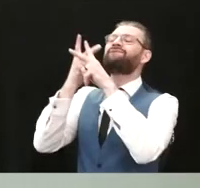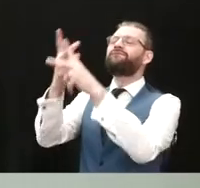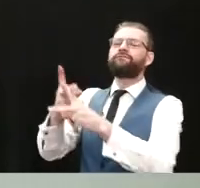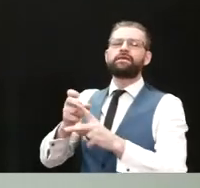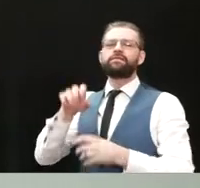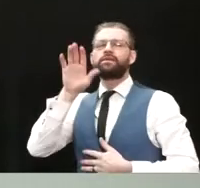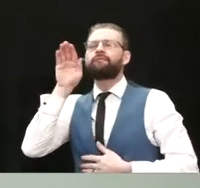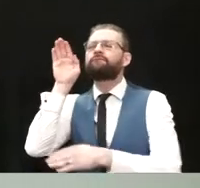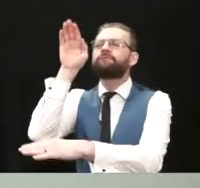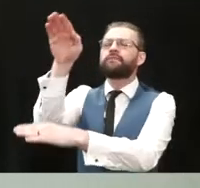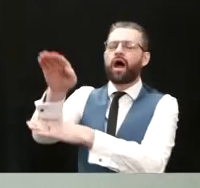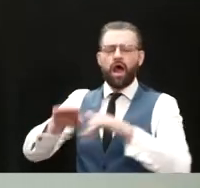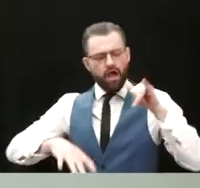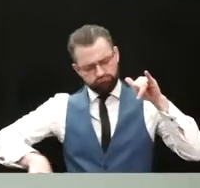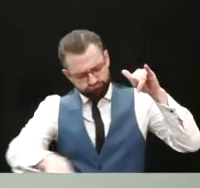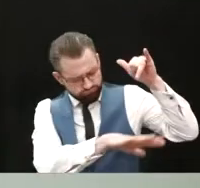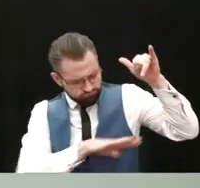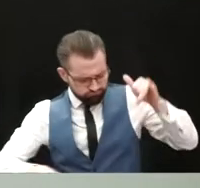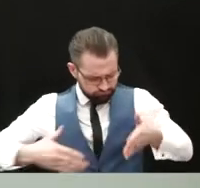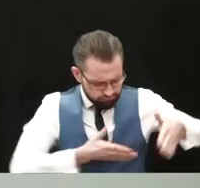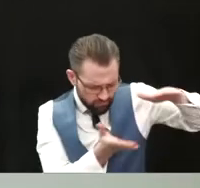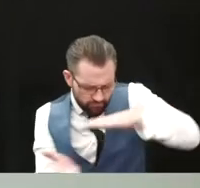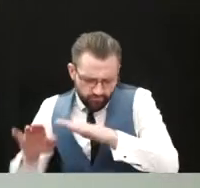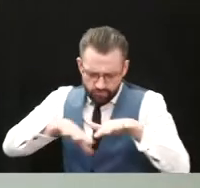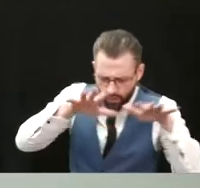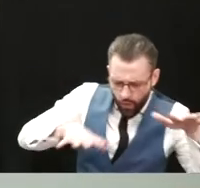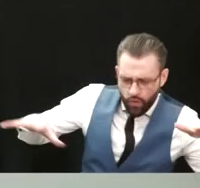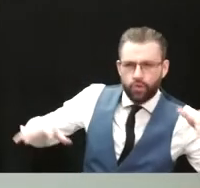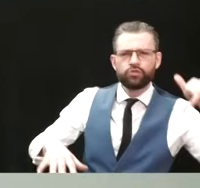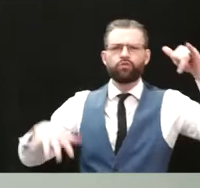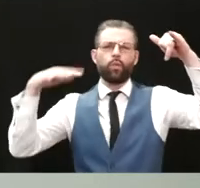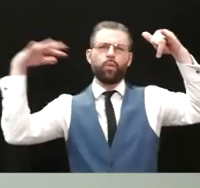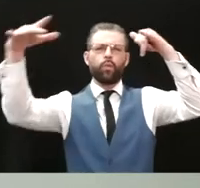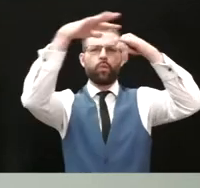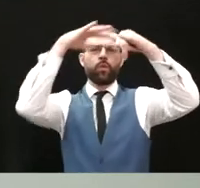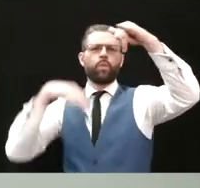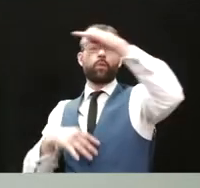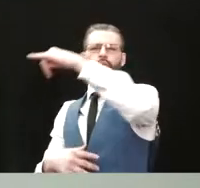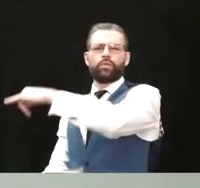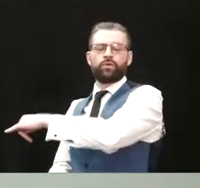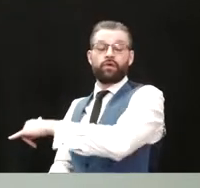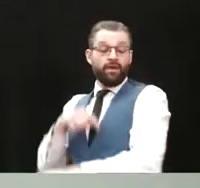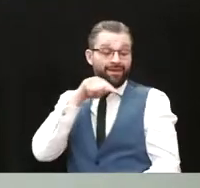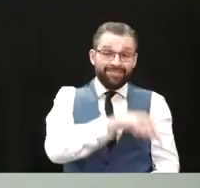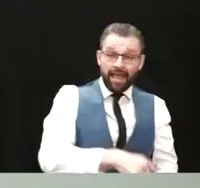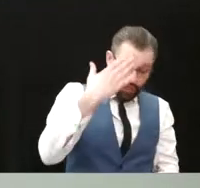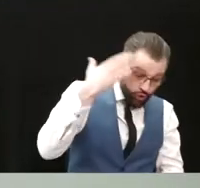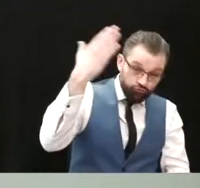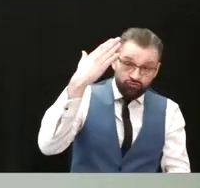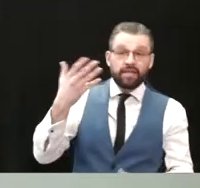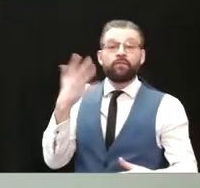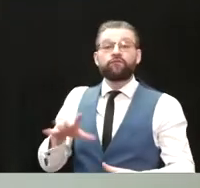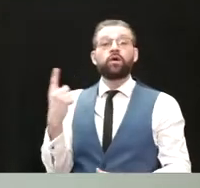world soaring over rivers and oceans and fly above the clouds. These were the dreams of a